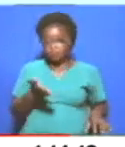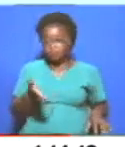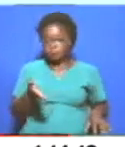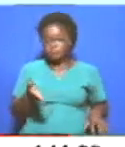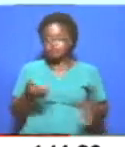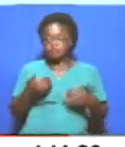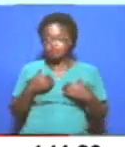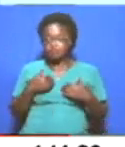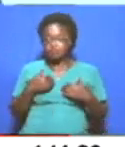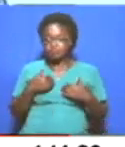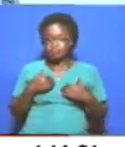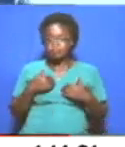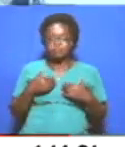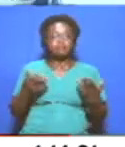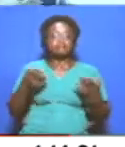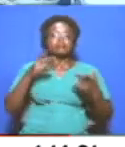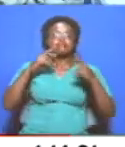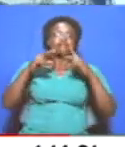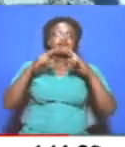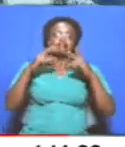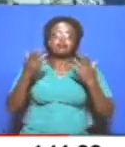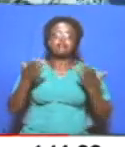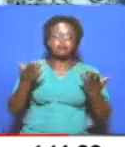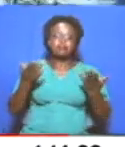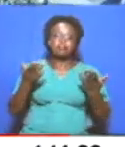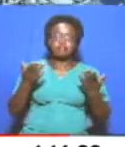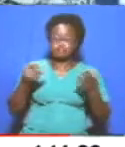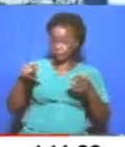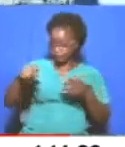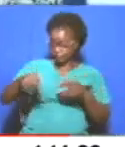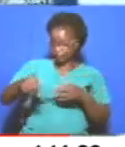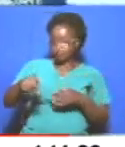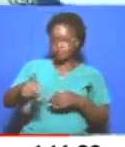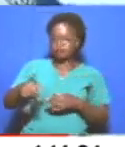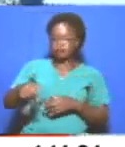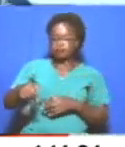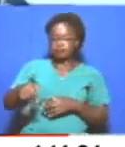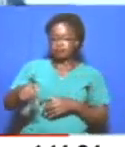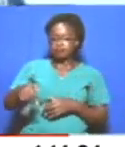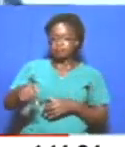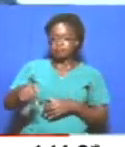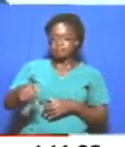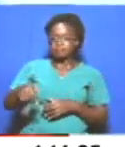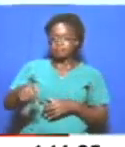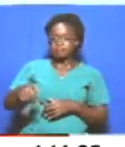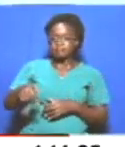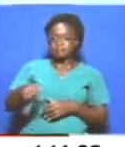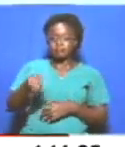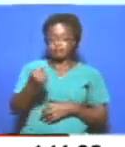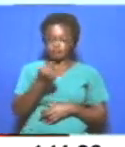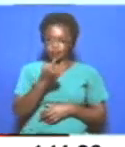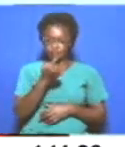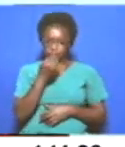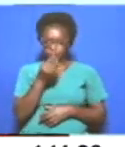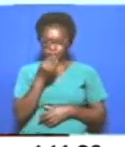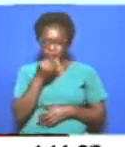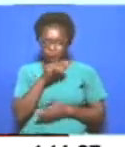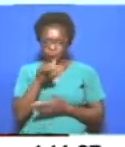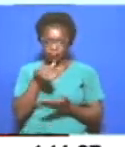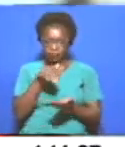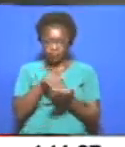have restaurants. In this very market, we are going to be a feeding center for